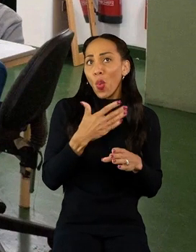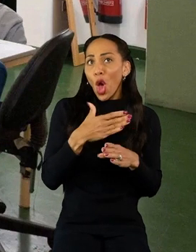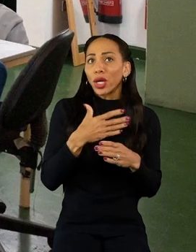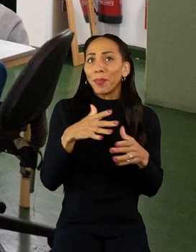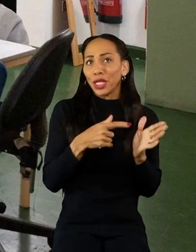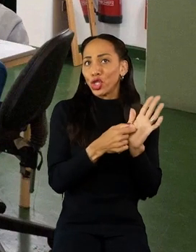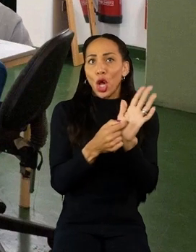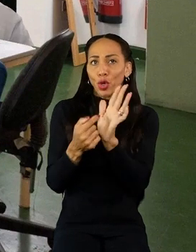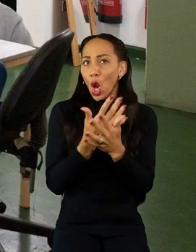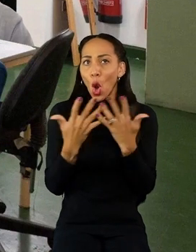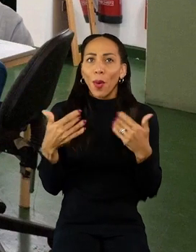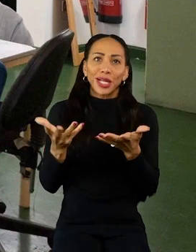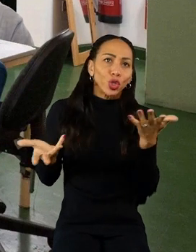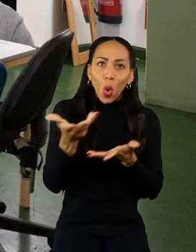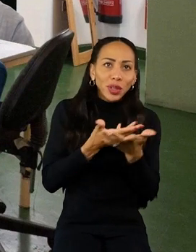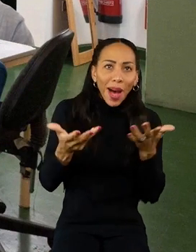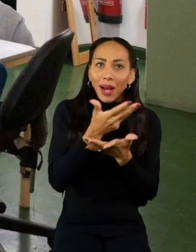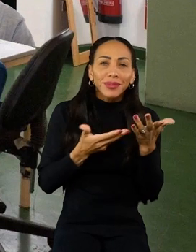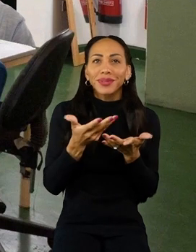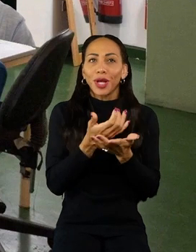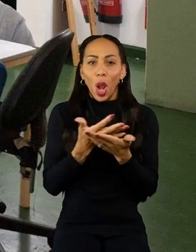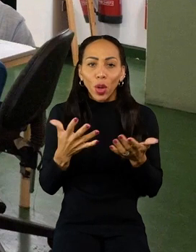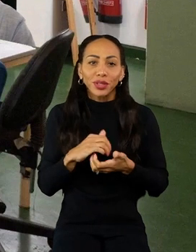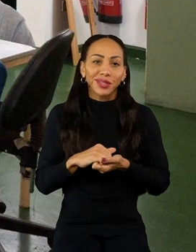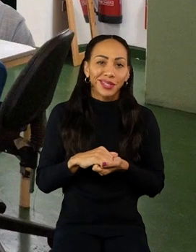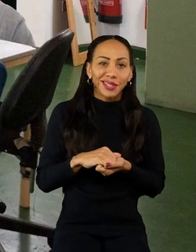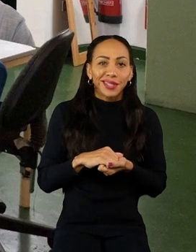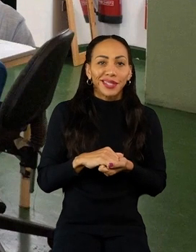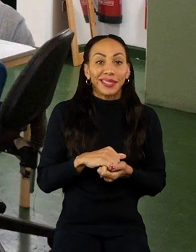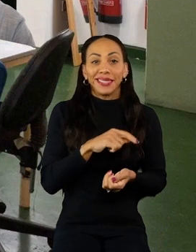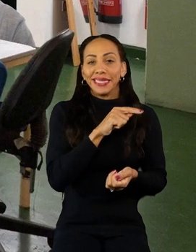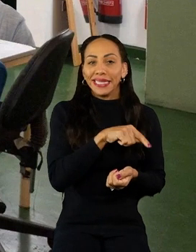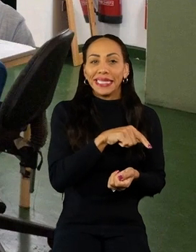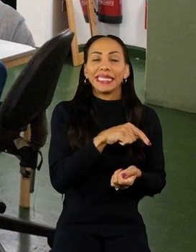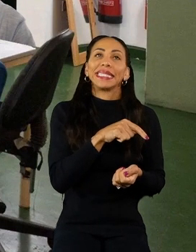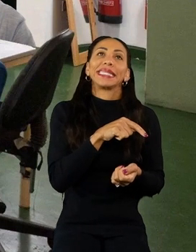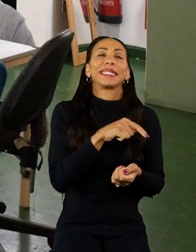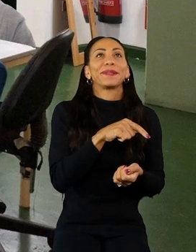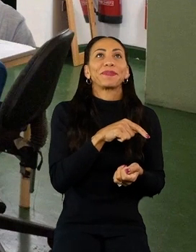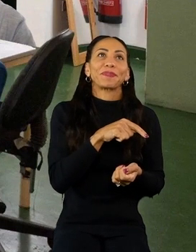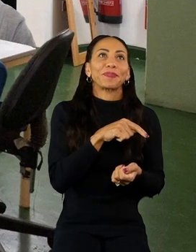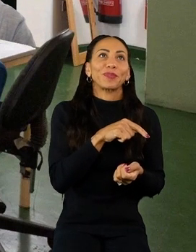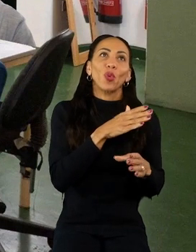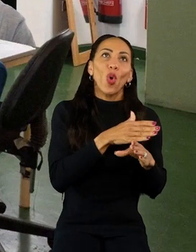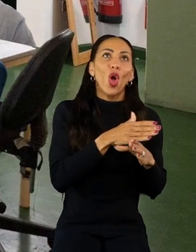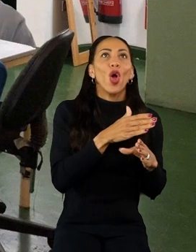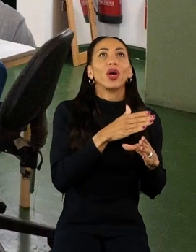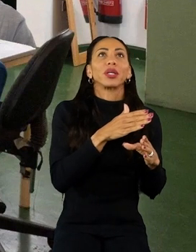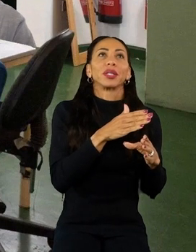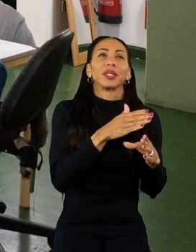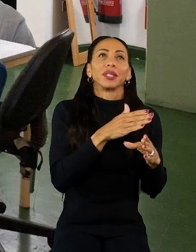And this particular work has been shown a lot and talked about a lot in terms of one of the sort